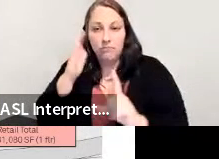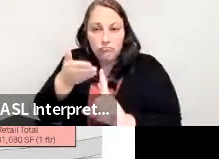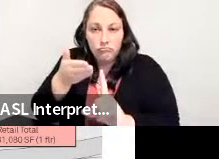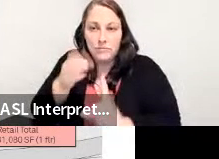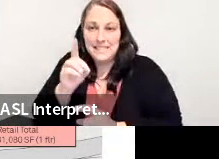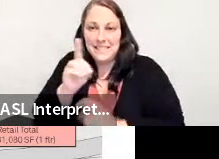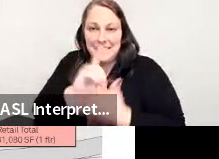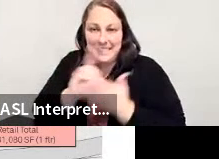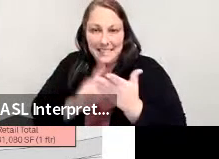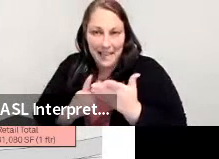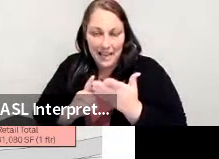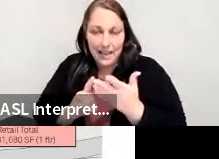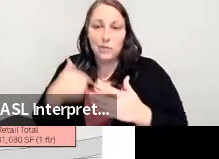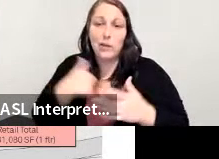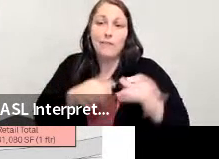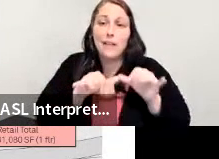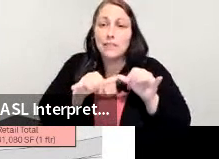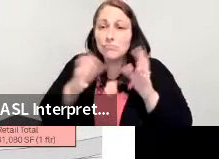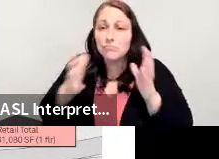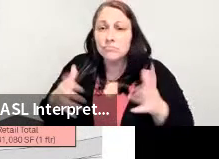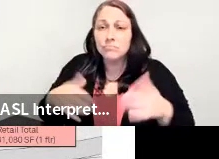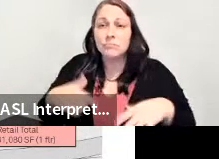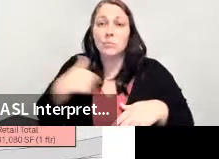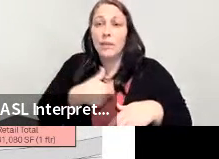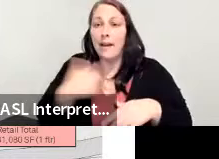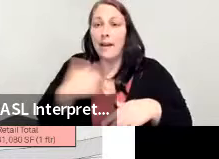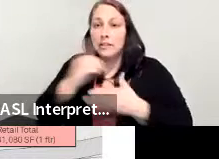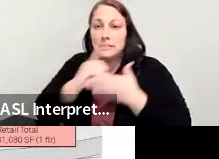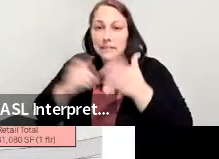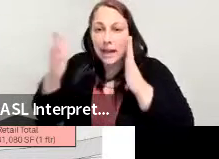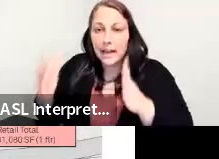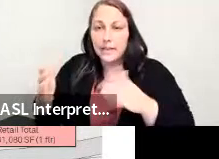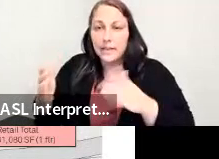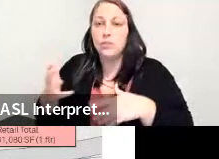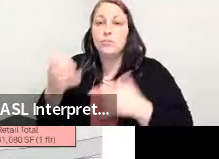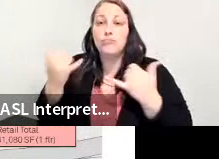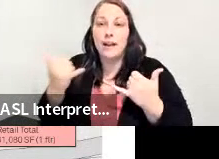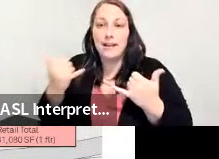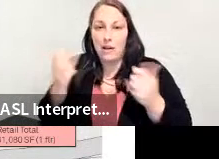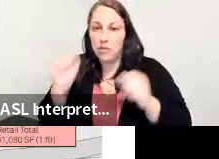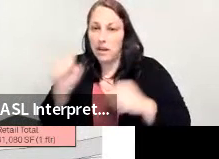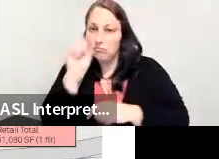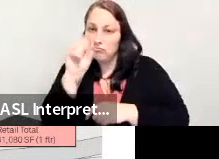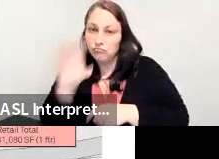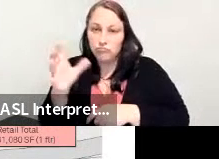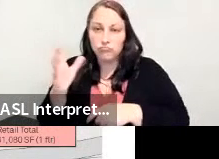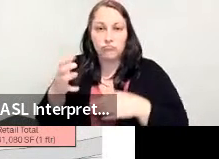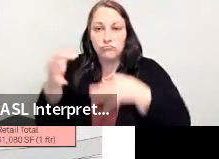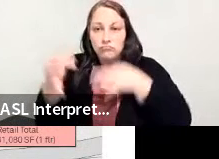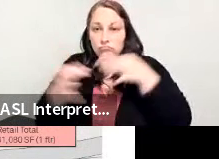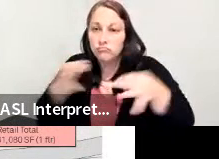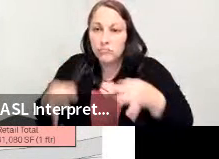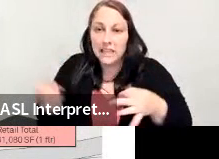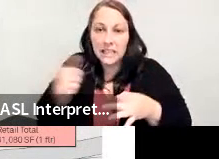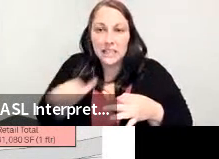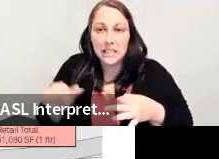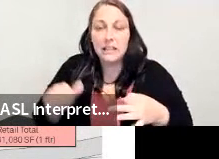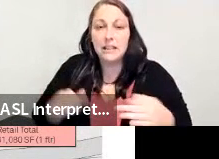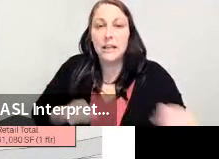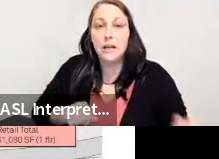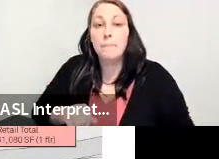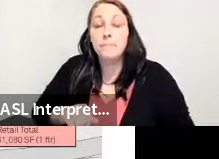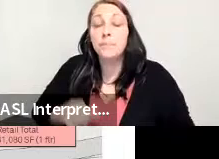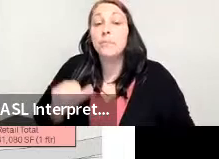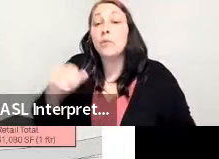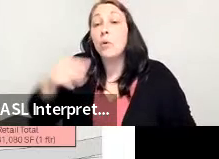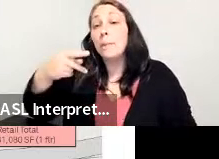that. Please do interrupt with any questions as we go. Okay, so we filed the PUD, the